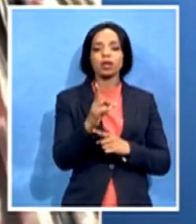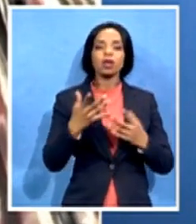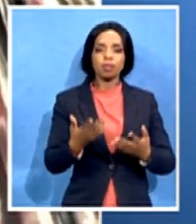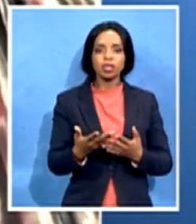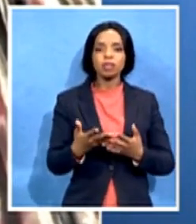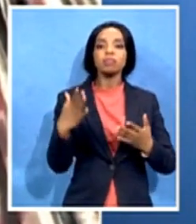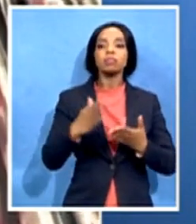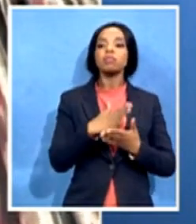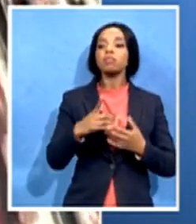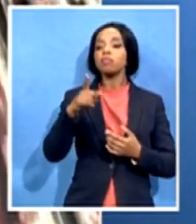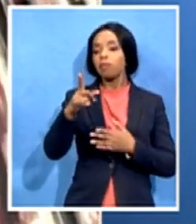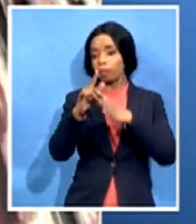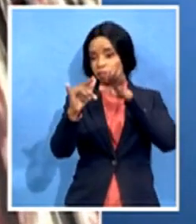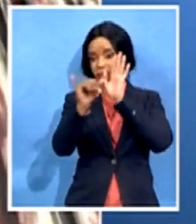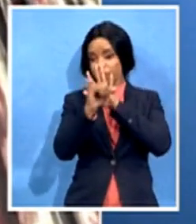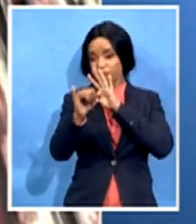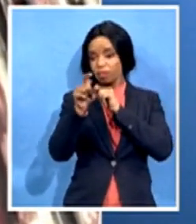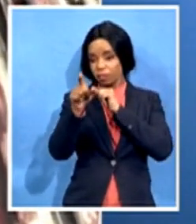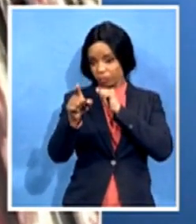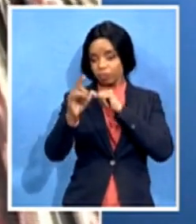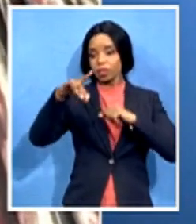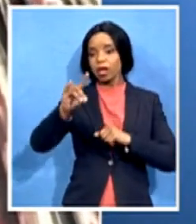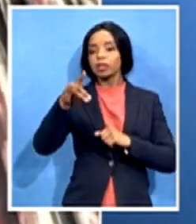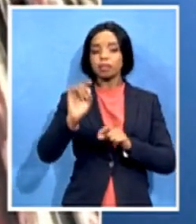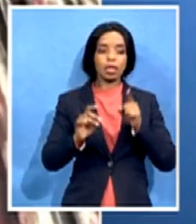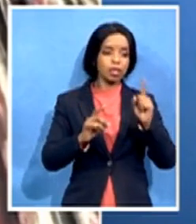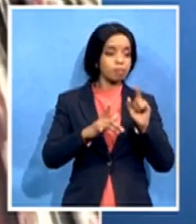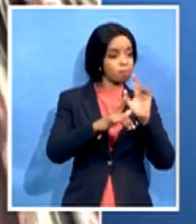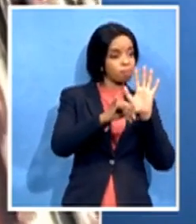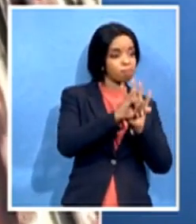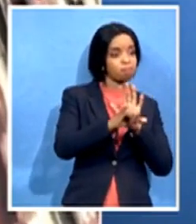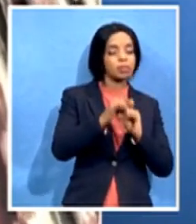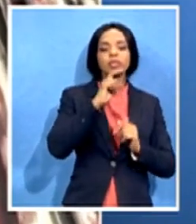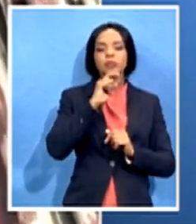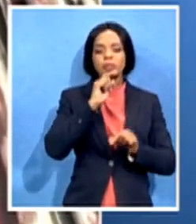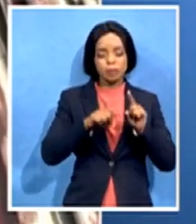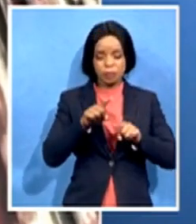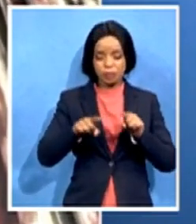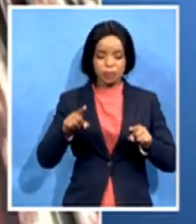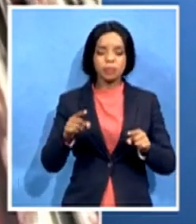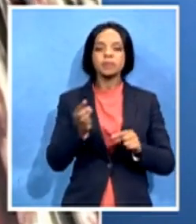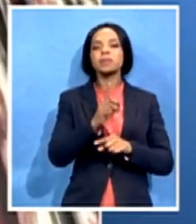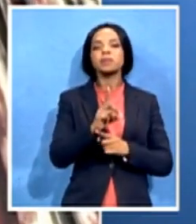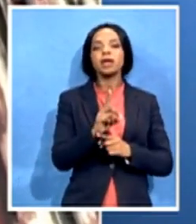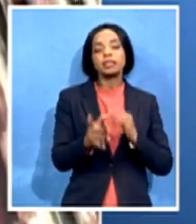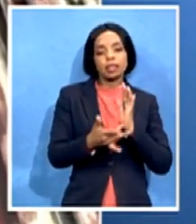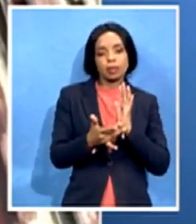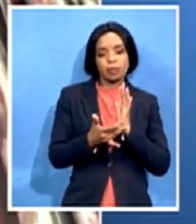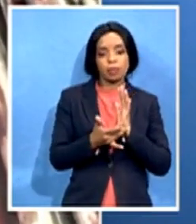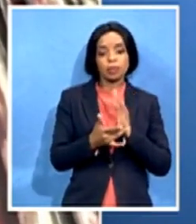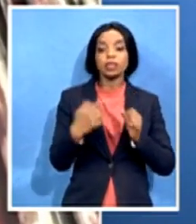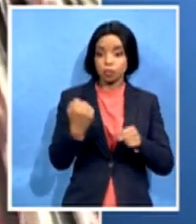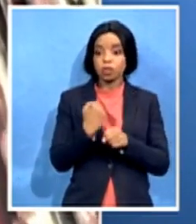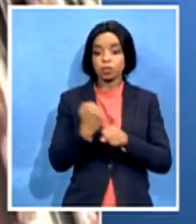transponders and using all sorts of technology. Yeah. This is what we are working with. And Eastern Cape, fortunately, has started